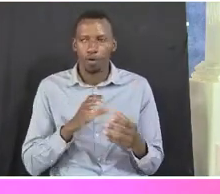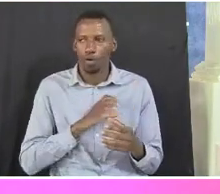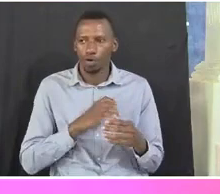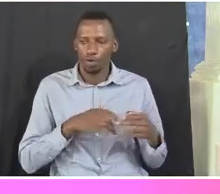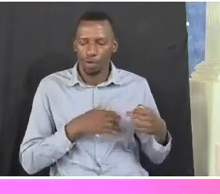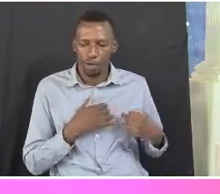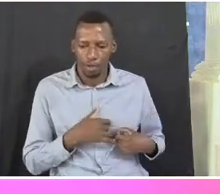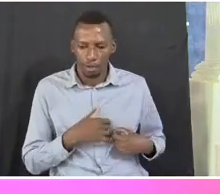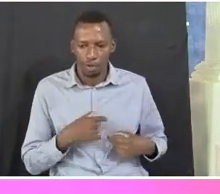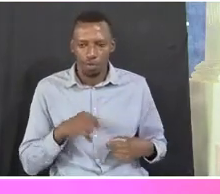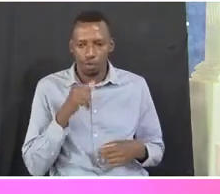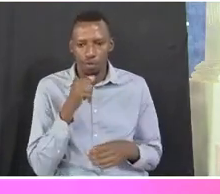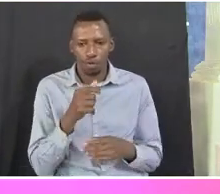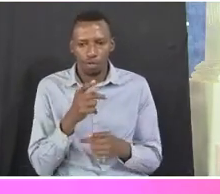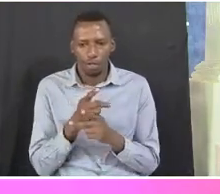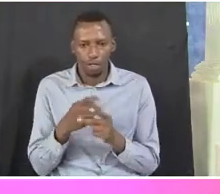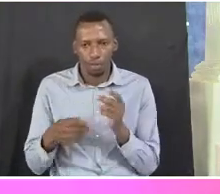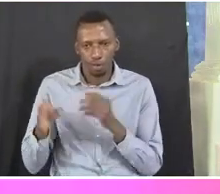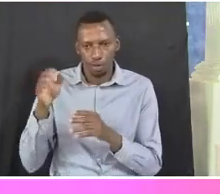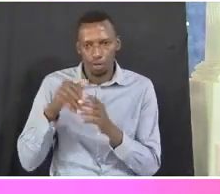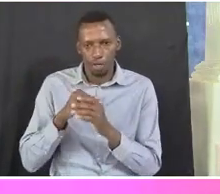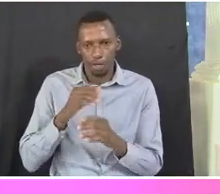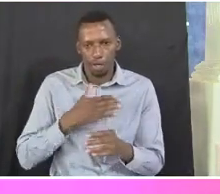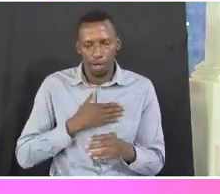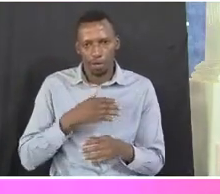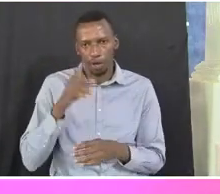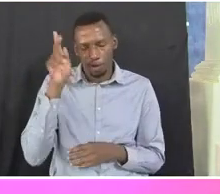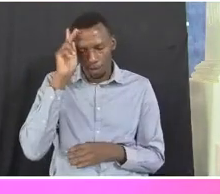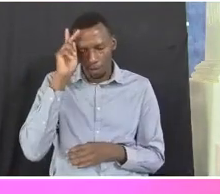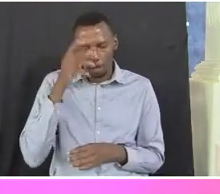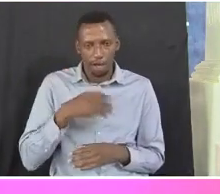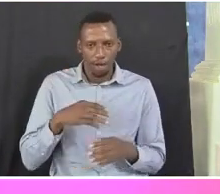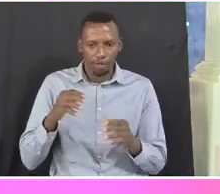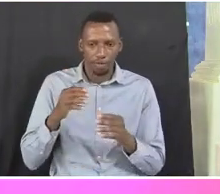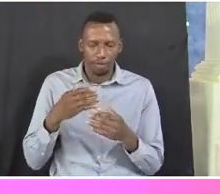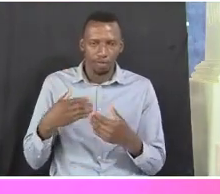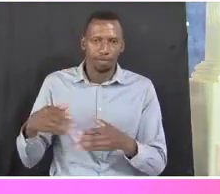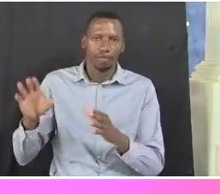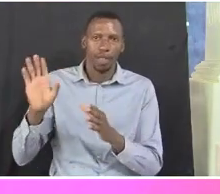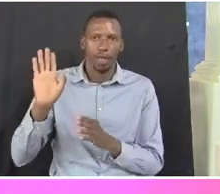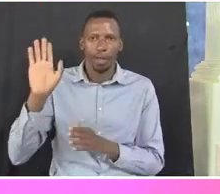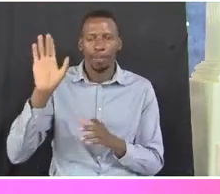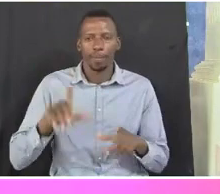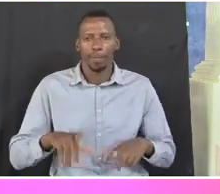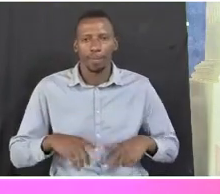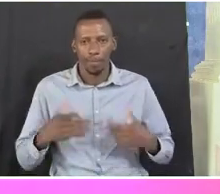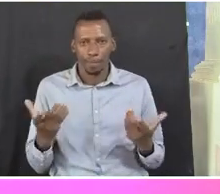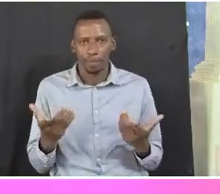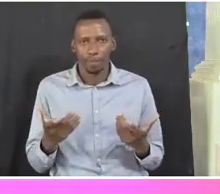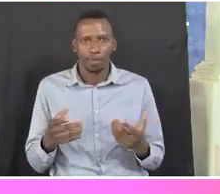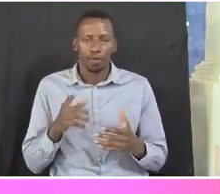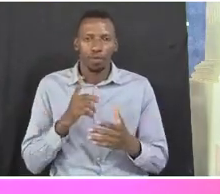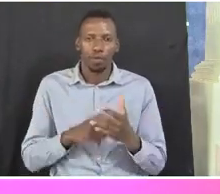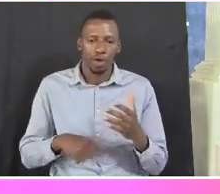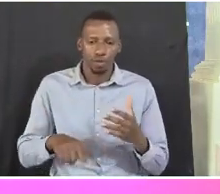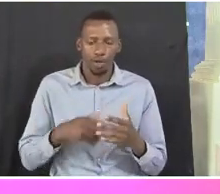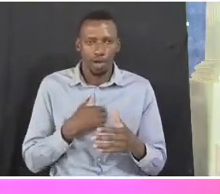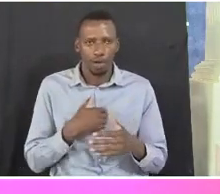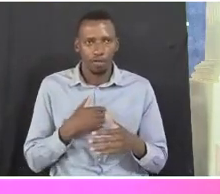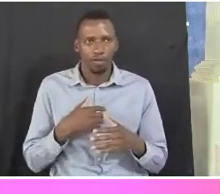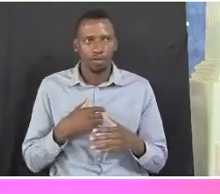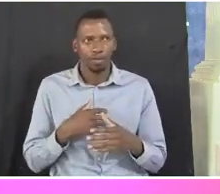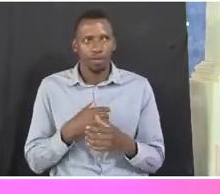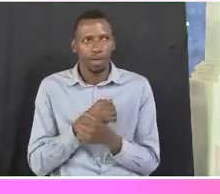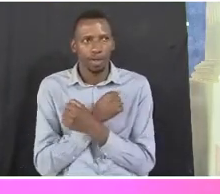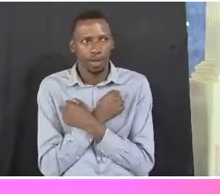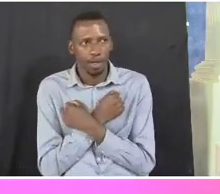have not retained God in our knowledge and have denied his existence. What is it that we have adored in the form